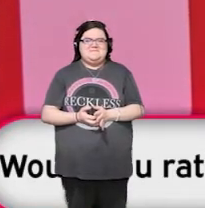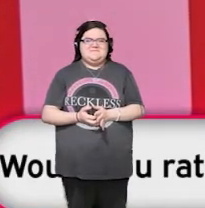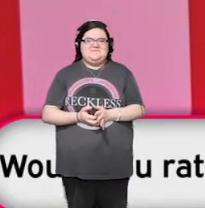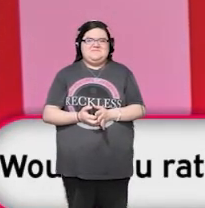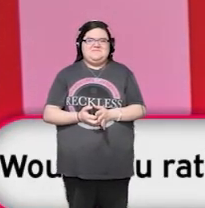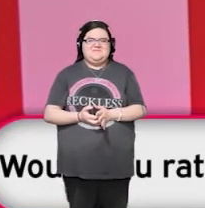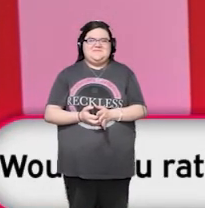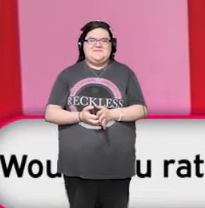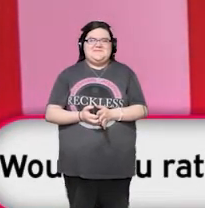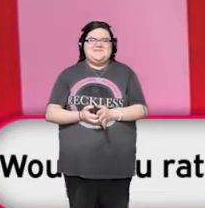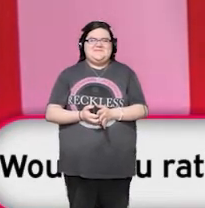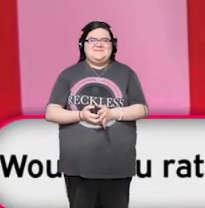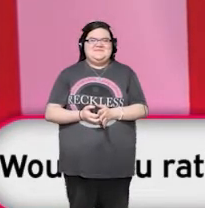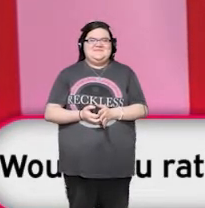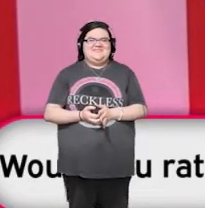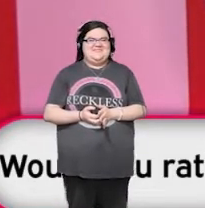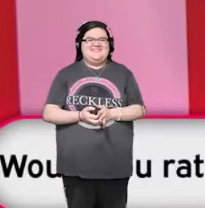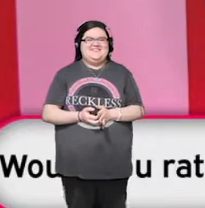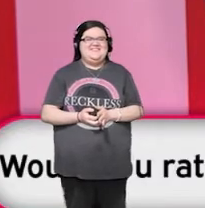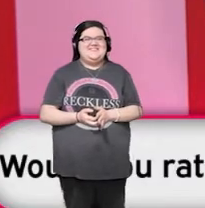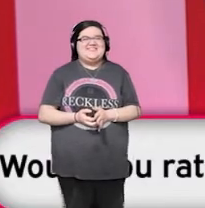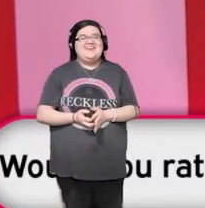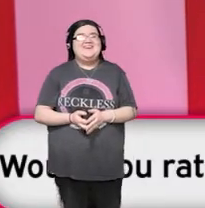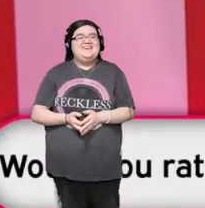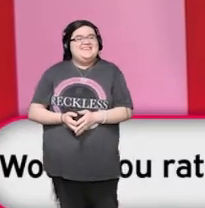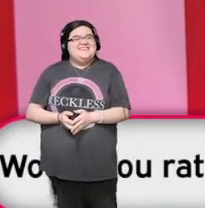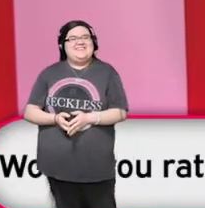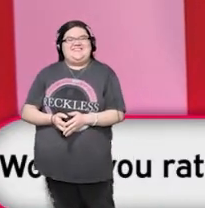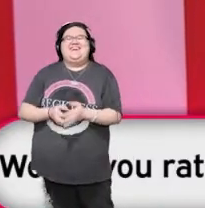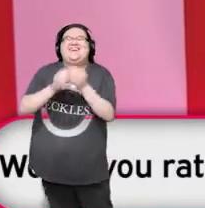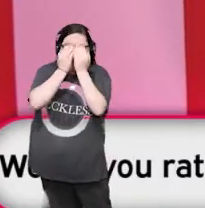But right now, you're coming. Yeah, let's come. Let me come with my homies.